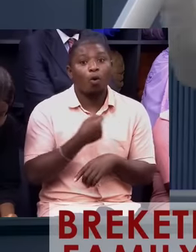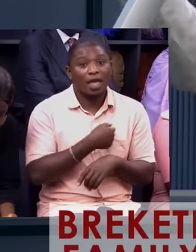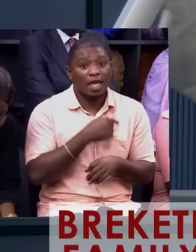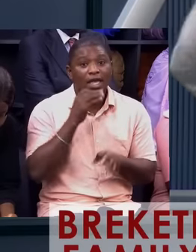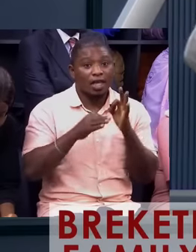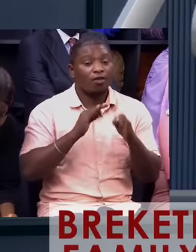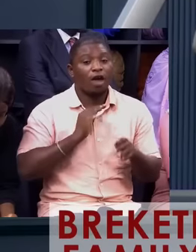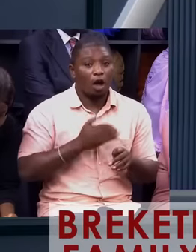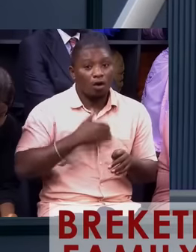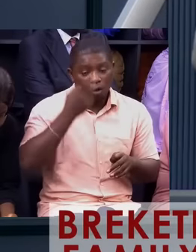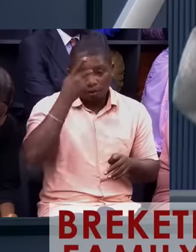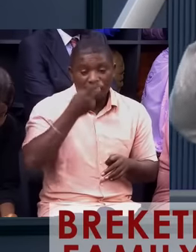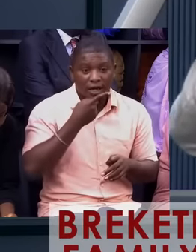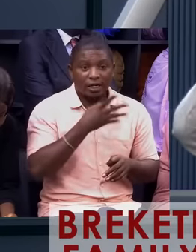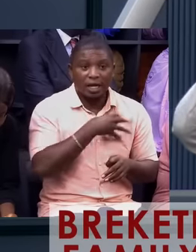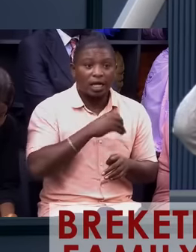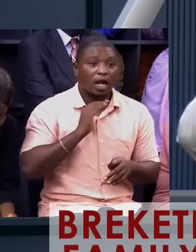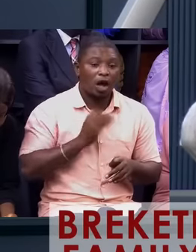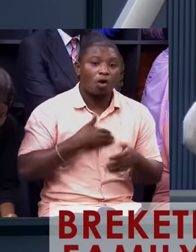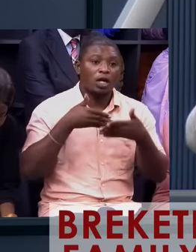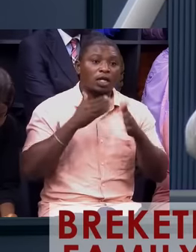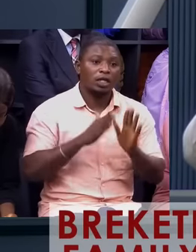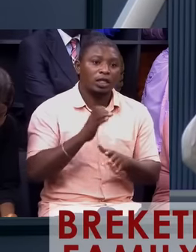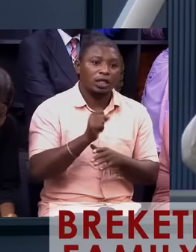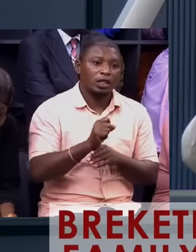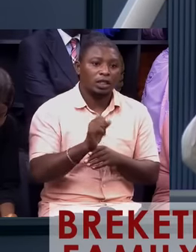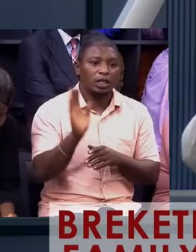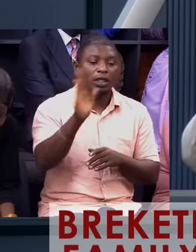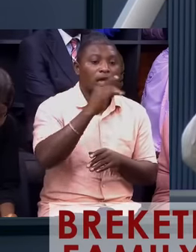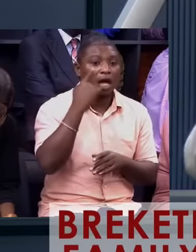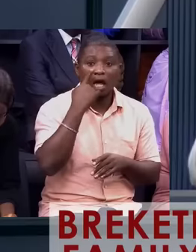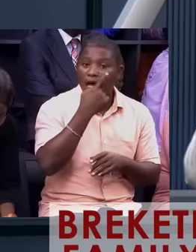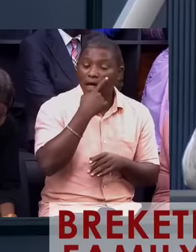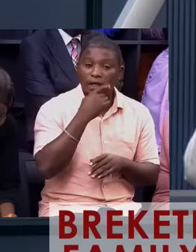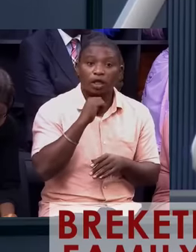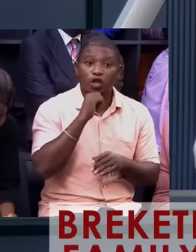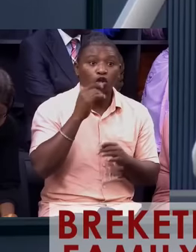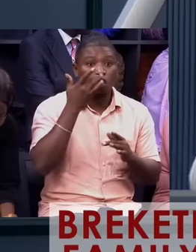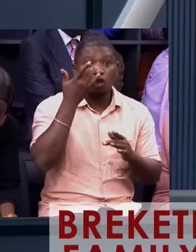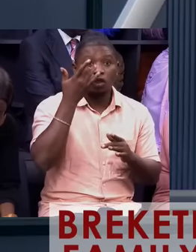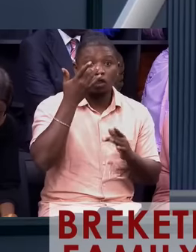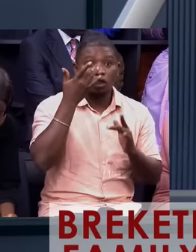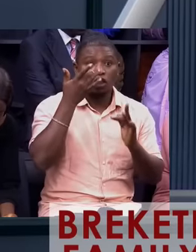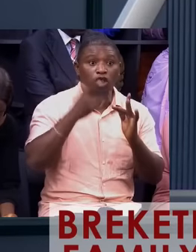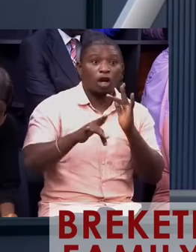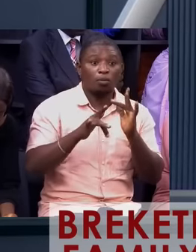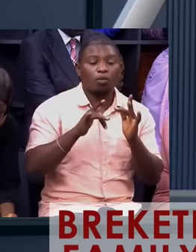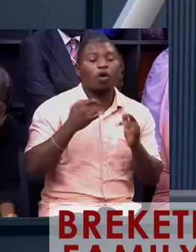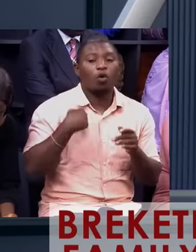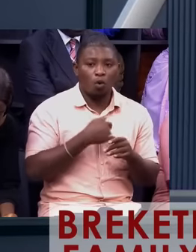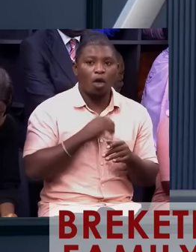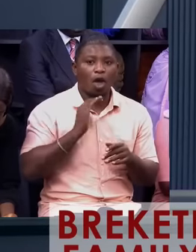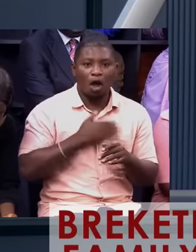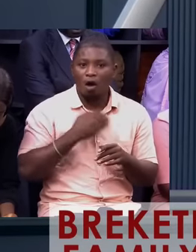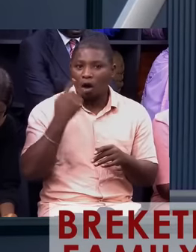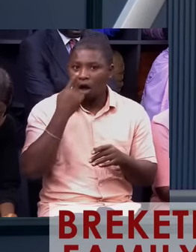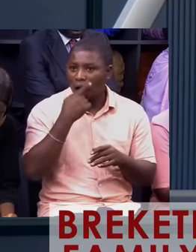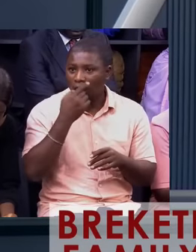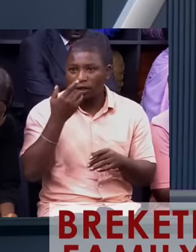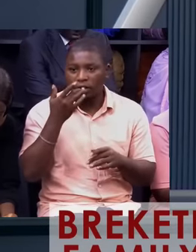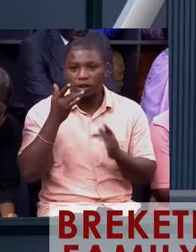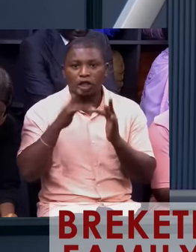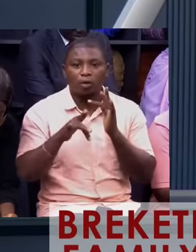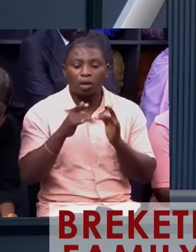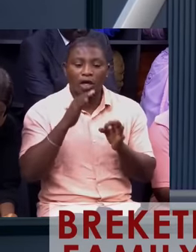if our parents and our leaders their eyes no sharp we our eyes sharp if they